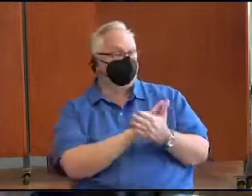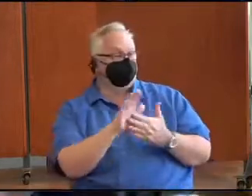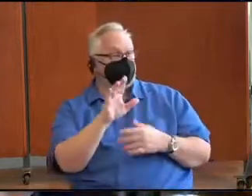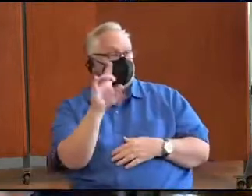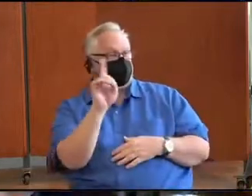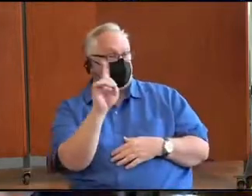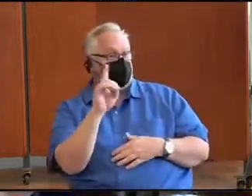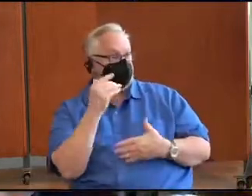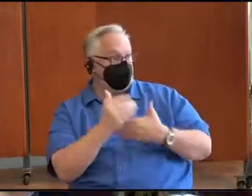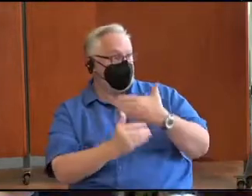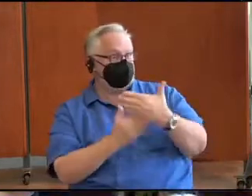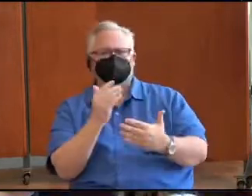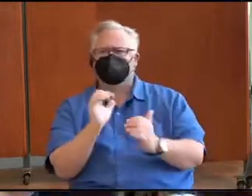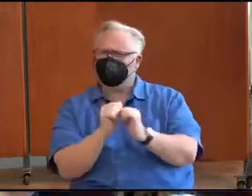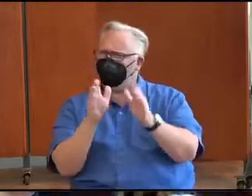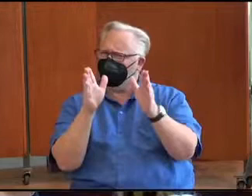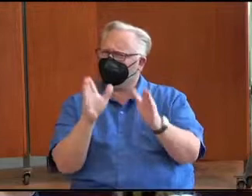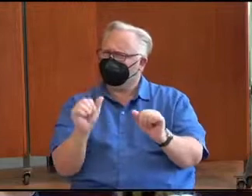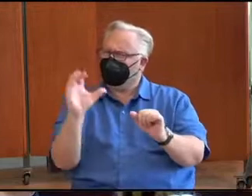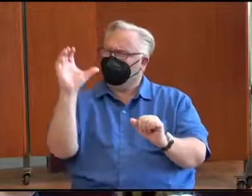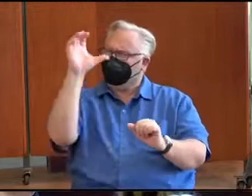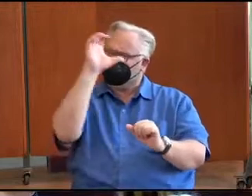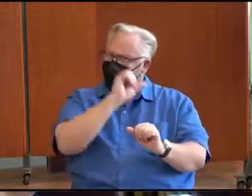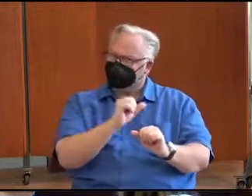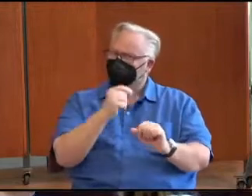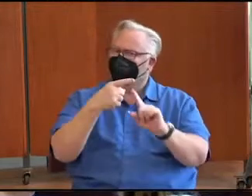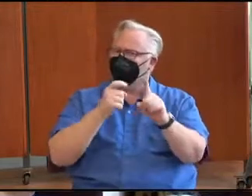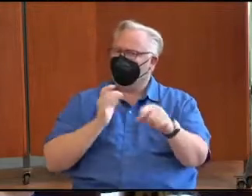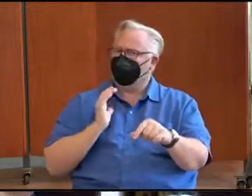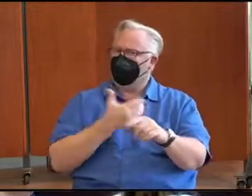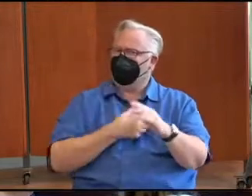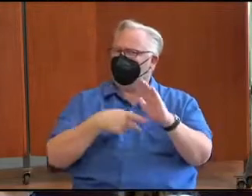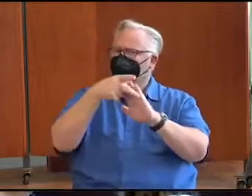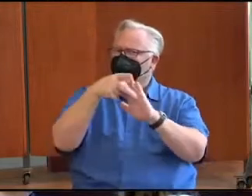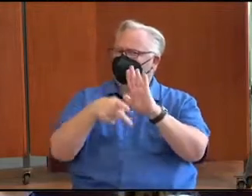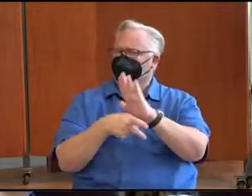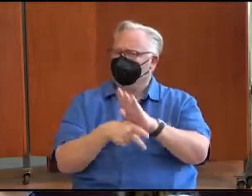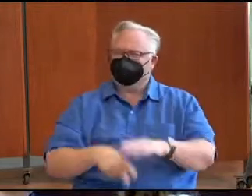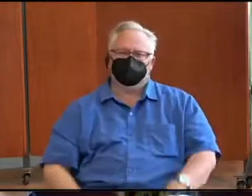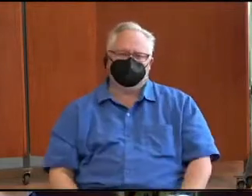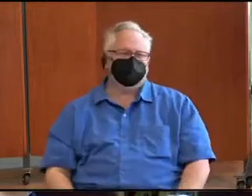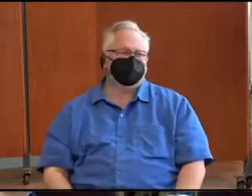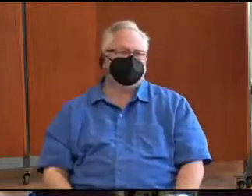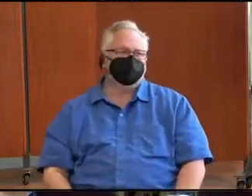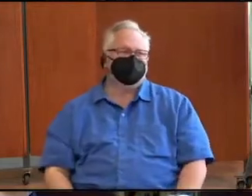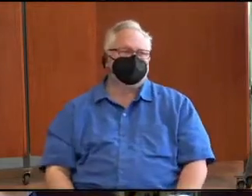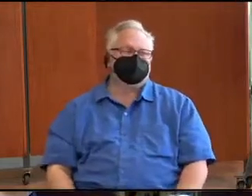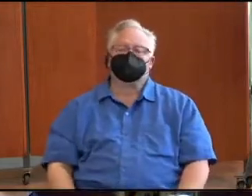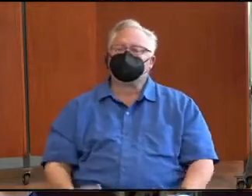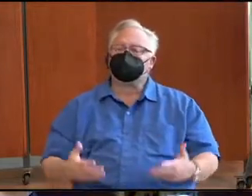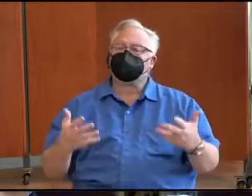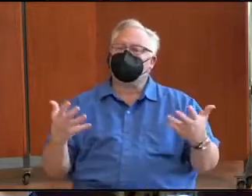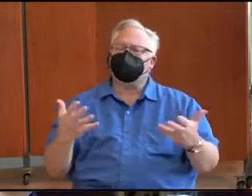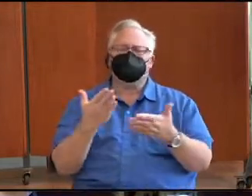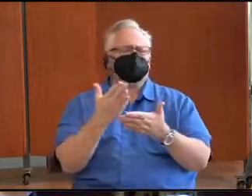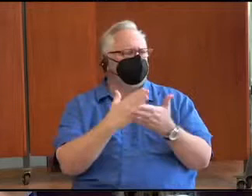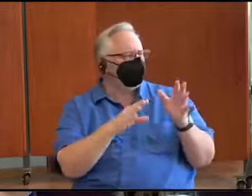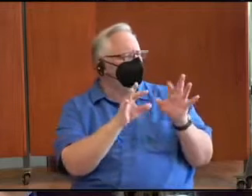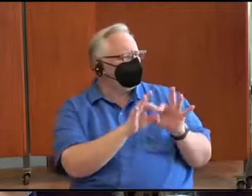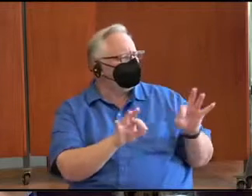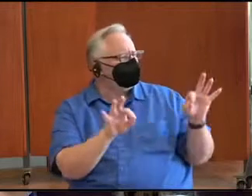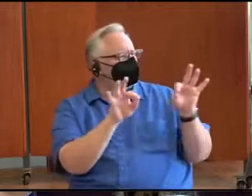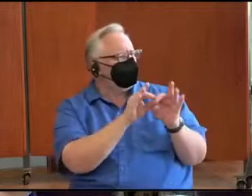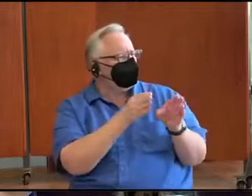democratic process. It is. As one might guess from our principles. Yes, exactly. Cool. So they also wanted to know, what are some of the main things you do